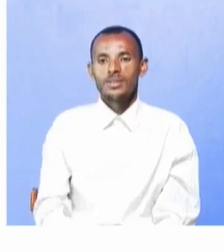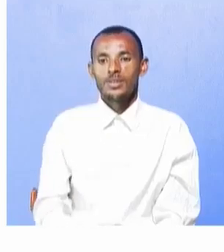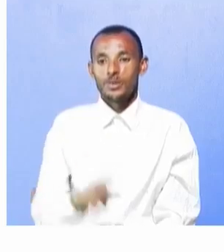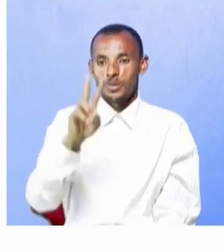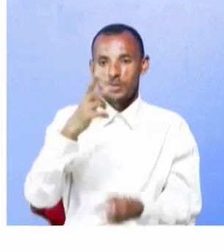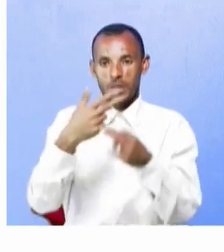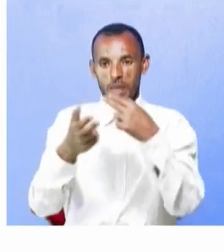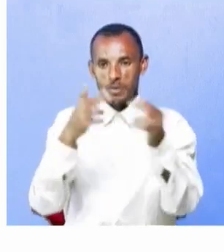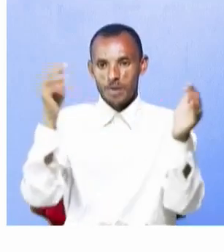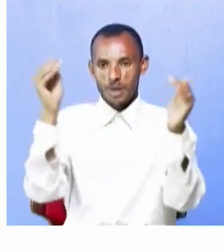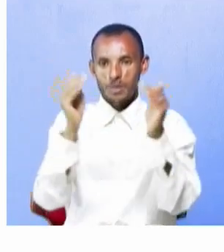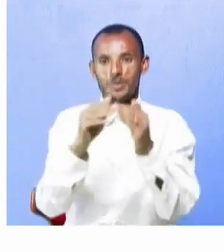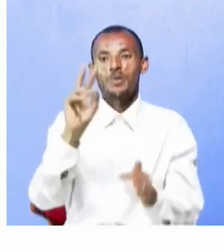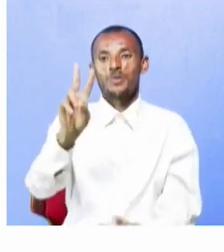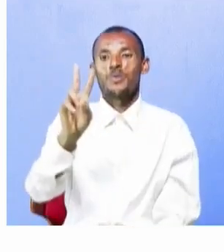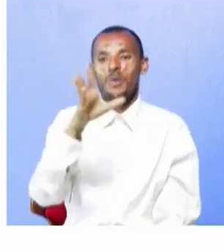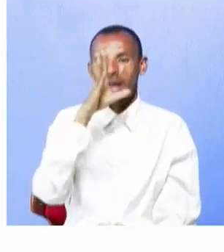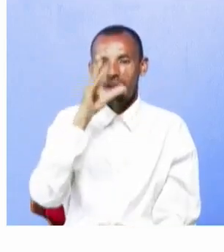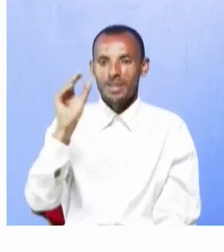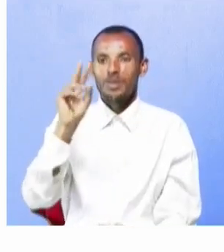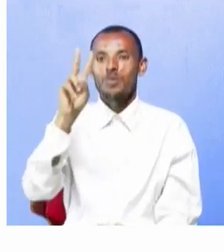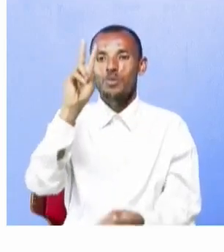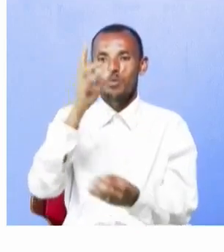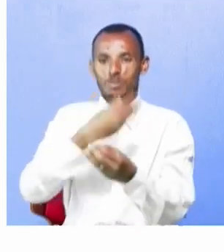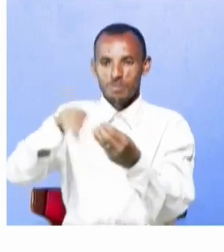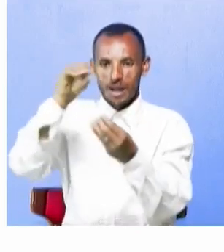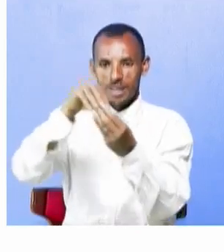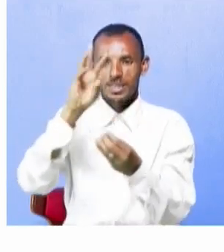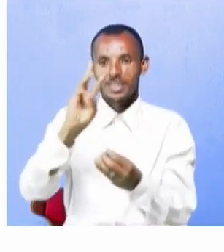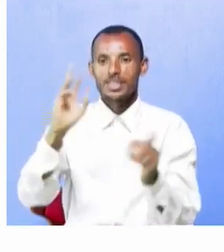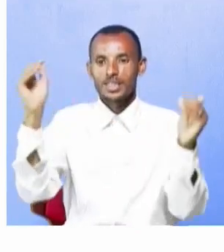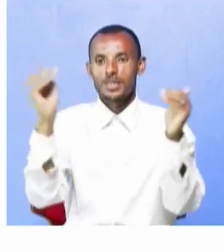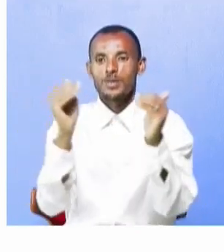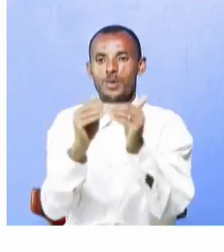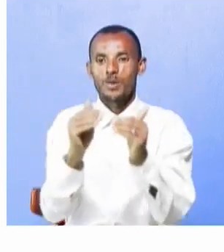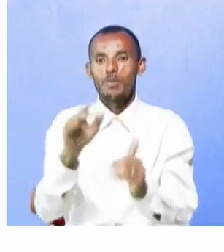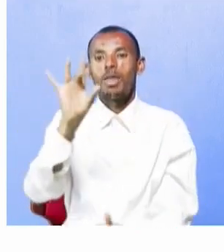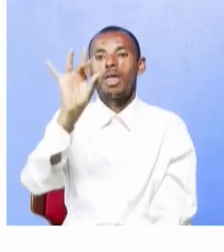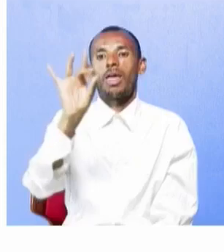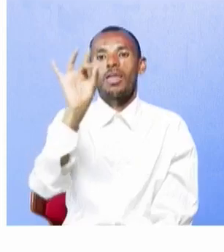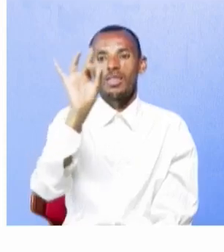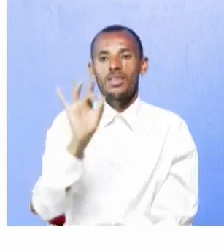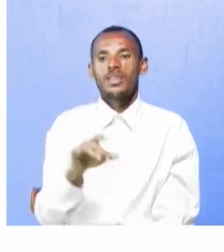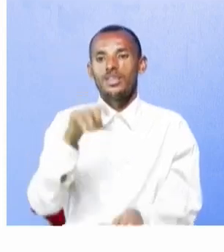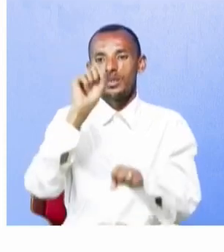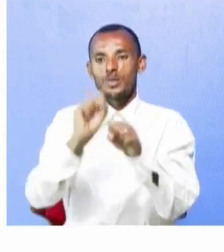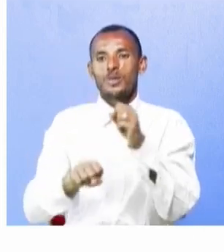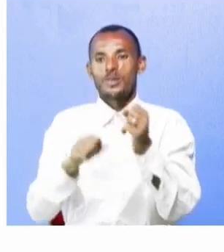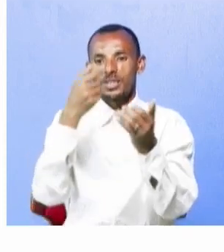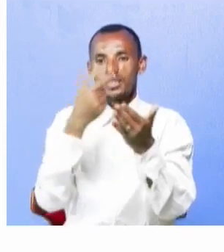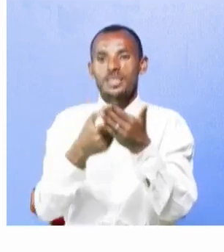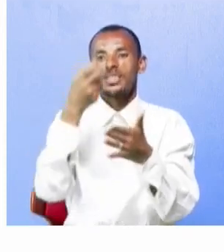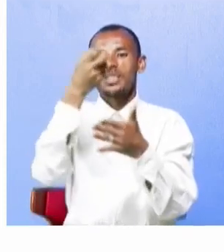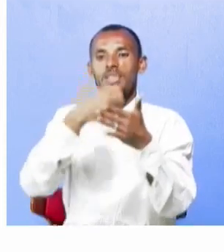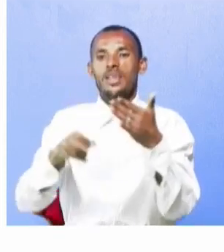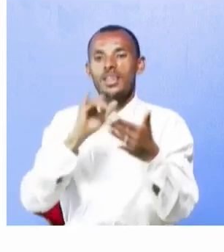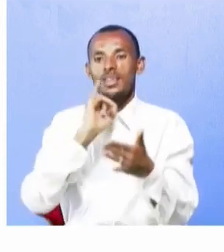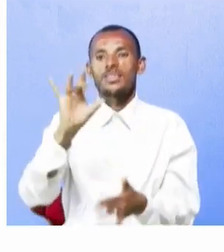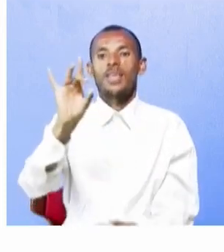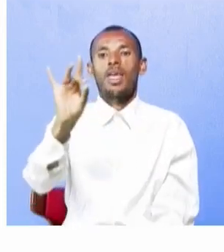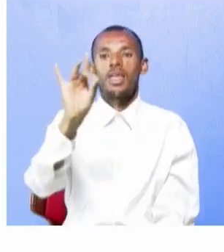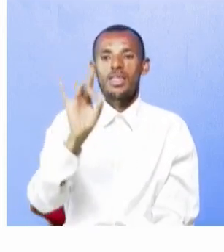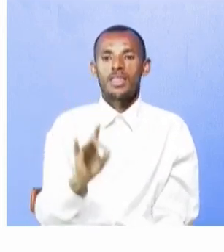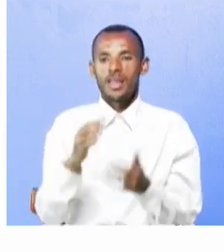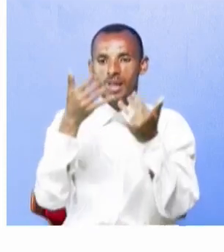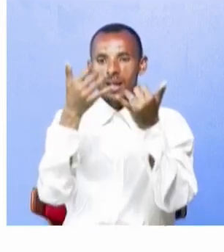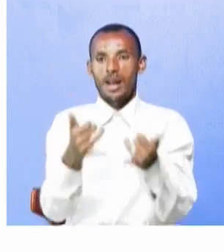2 times 1 is 2, and 2 plus 6 will be 8. So this result is 8.